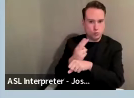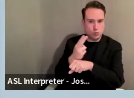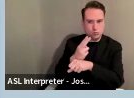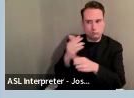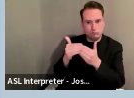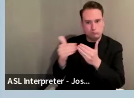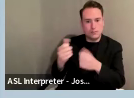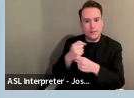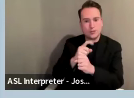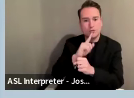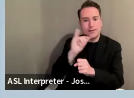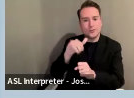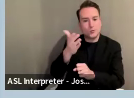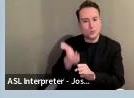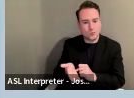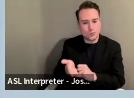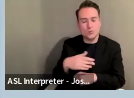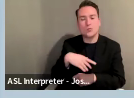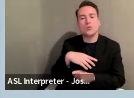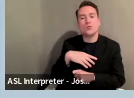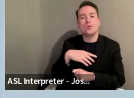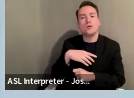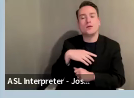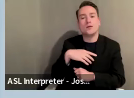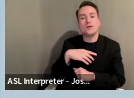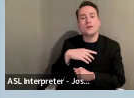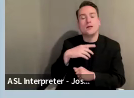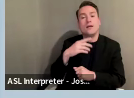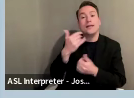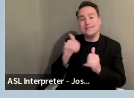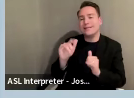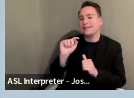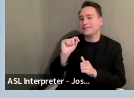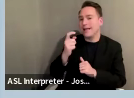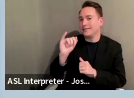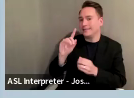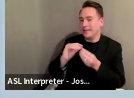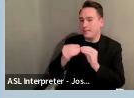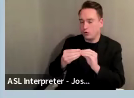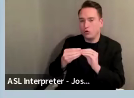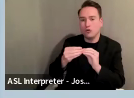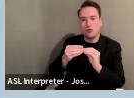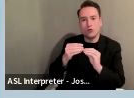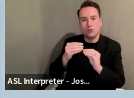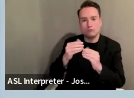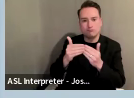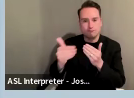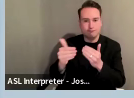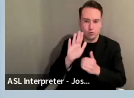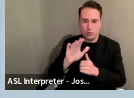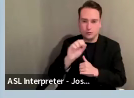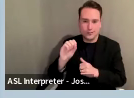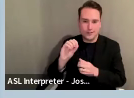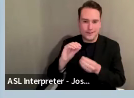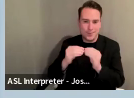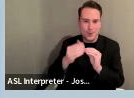to make sure that you are who you are, et cetera. Well, that is still the tax ID number when you have this type of trust, because with this type of trust,